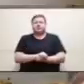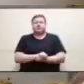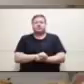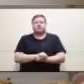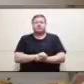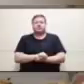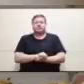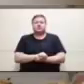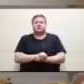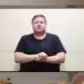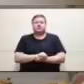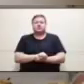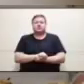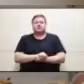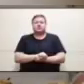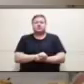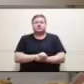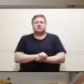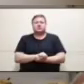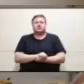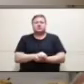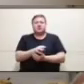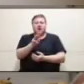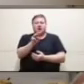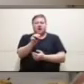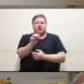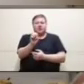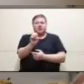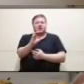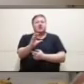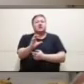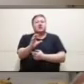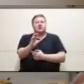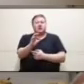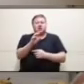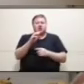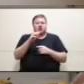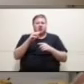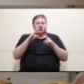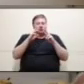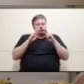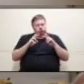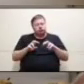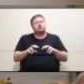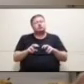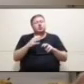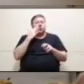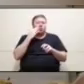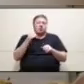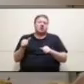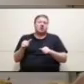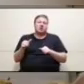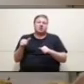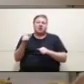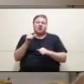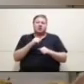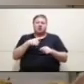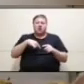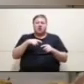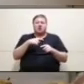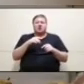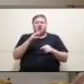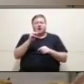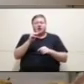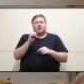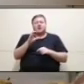And so I would like the MEC to have a look at that. So by the time it comes to us, the MEC must be satisfied